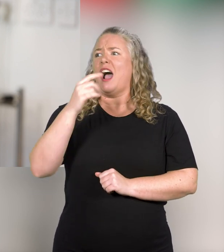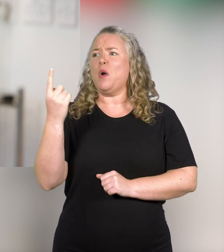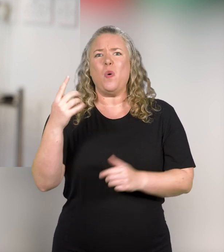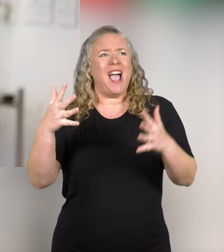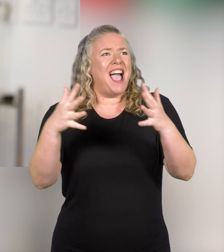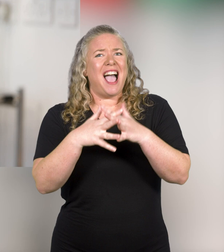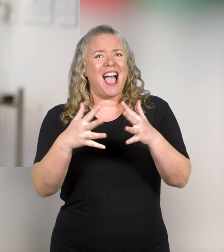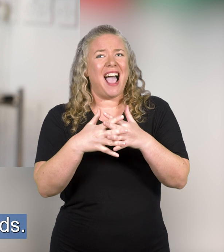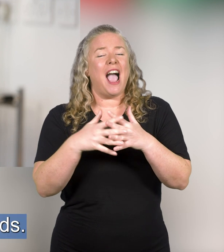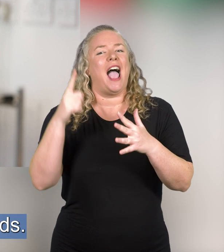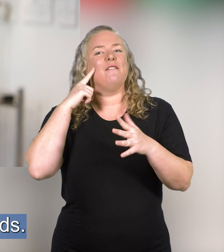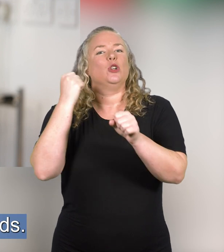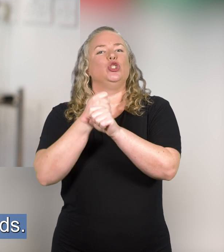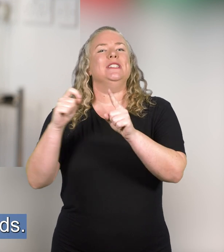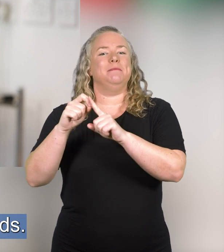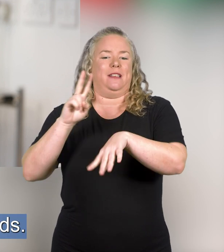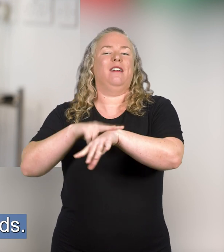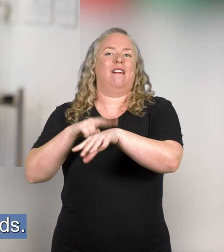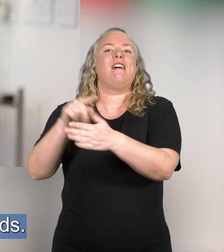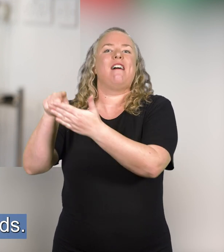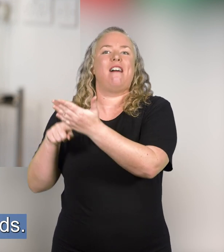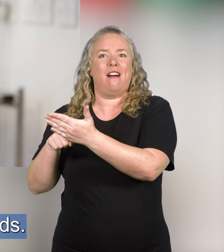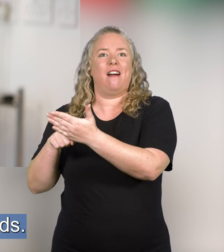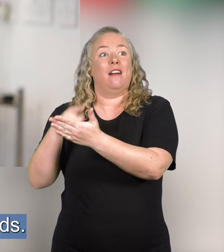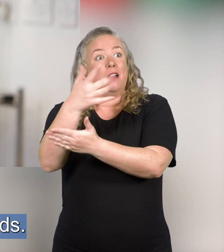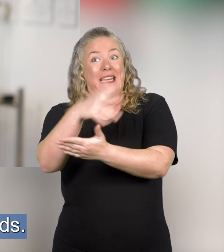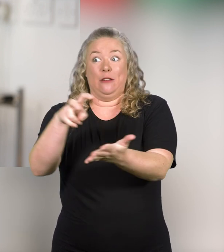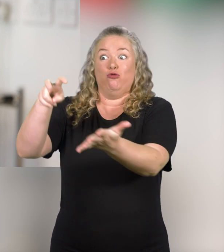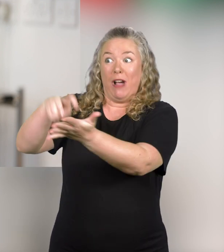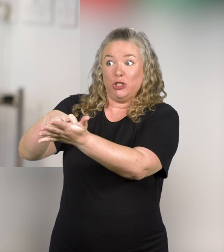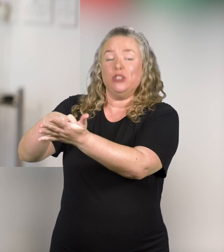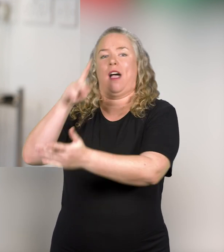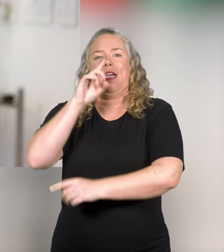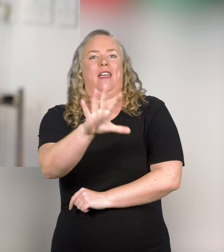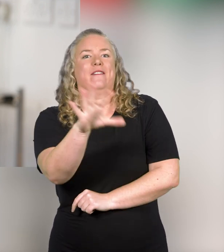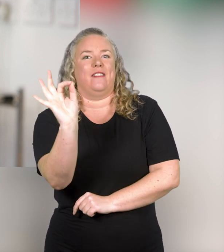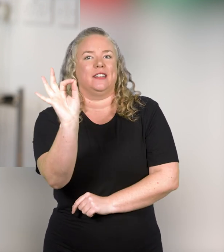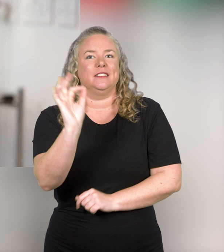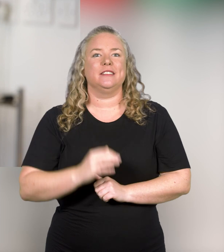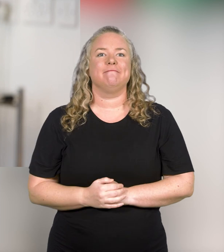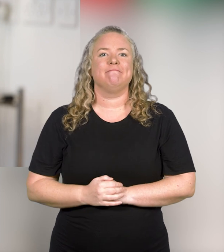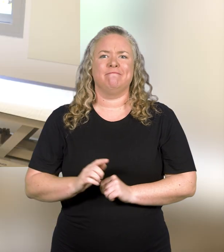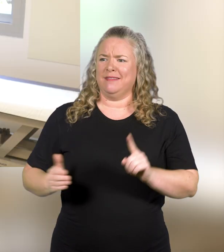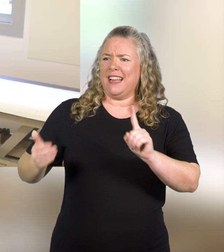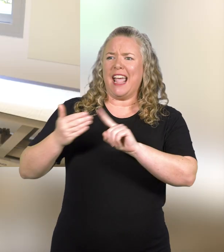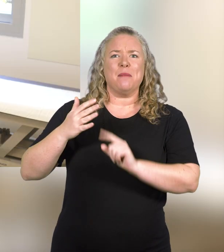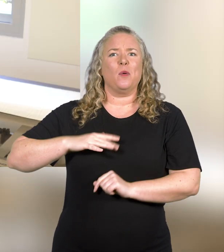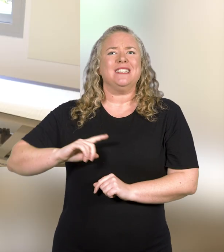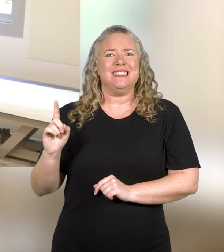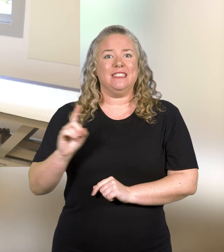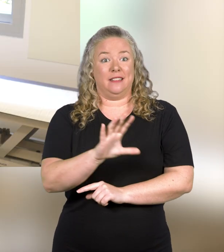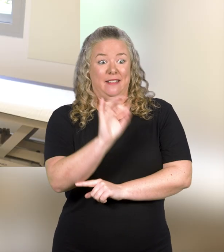in the past. We're basing who we invite from GP records so you need to be registered with a GP